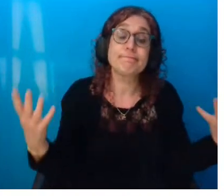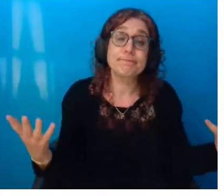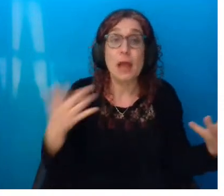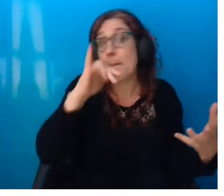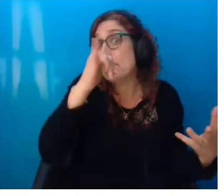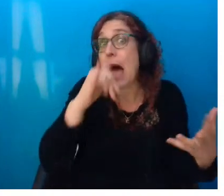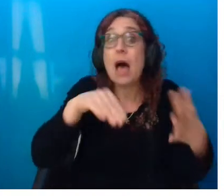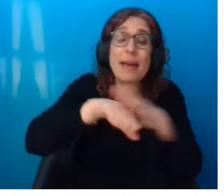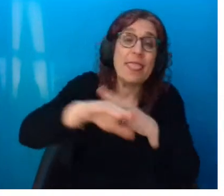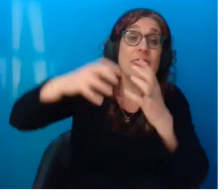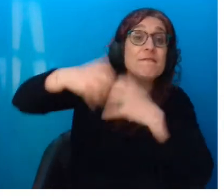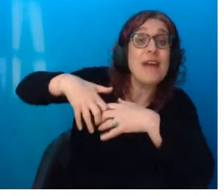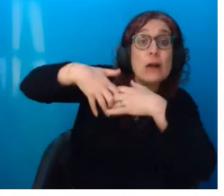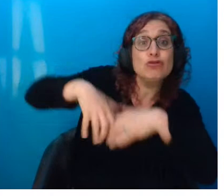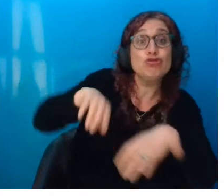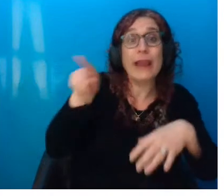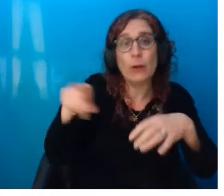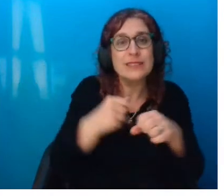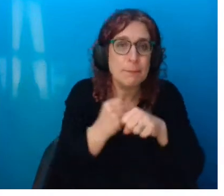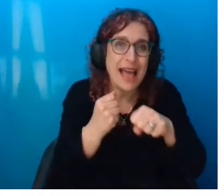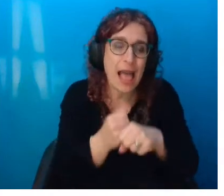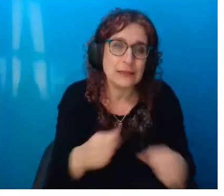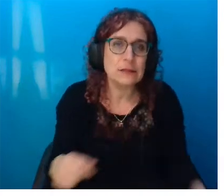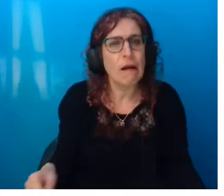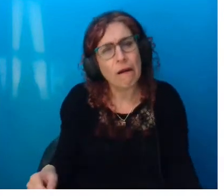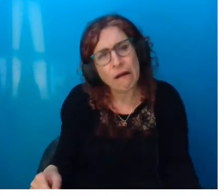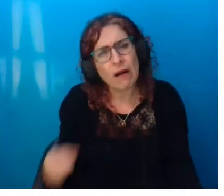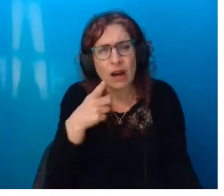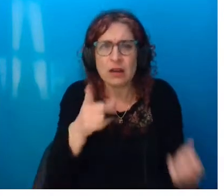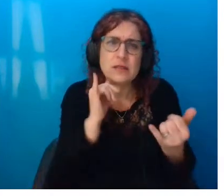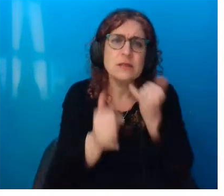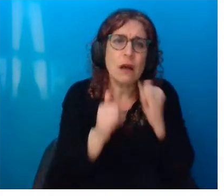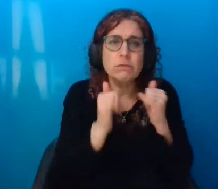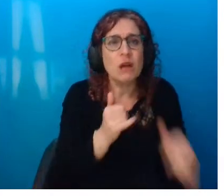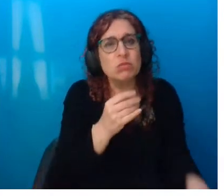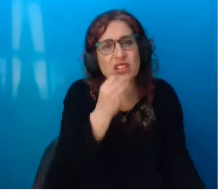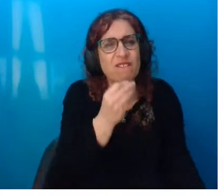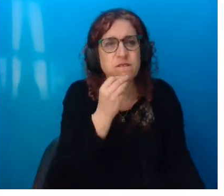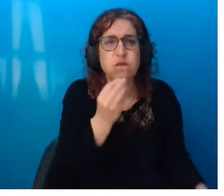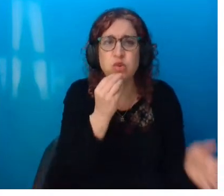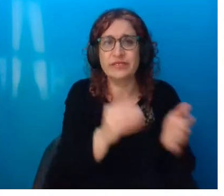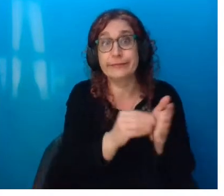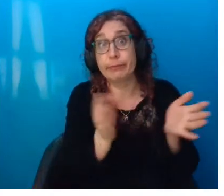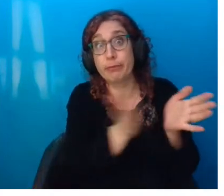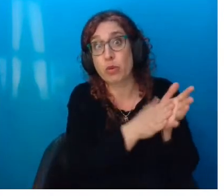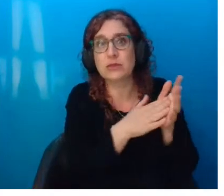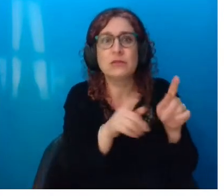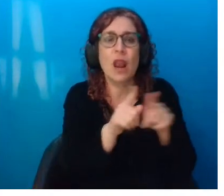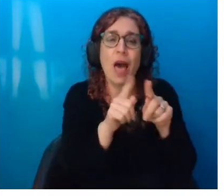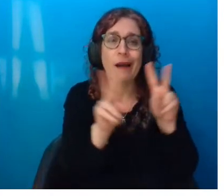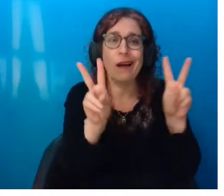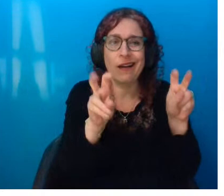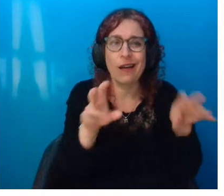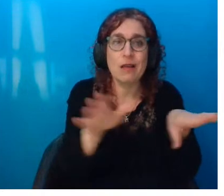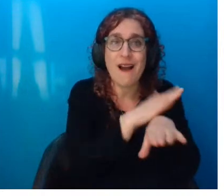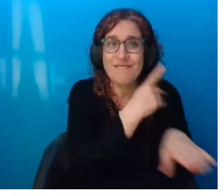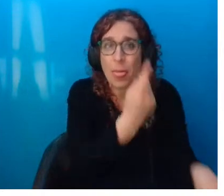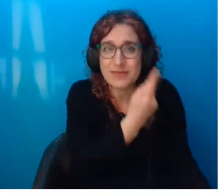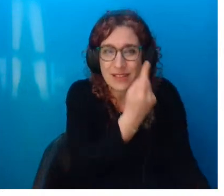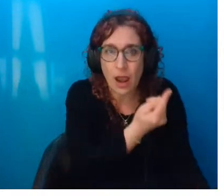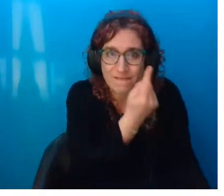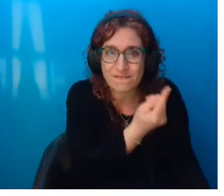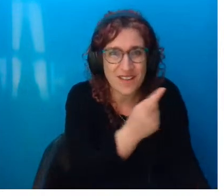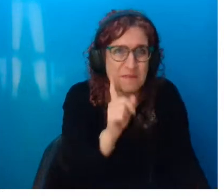that sometimes this is just done by a food company to cover themselves, and actually the